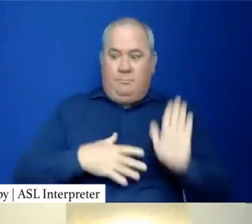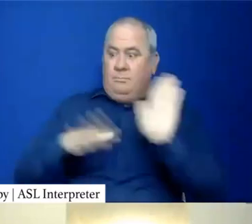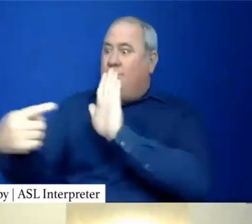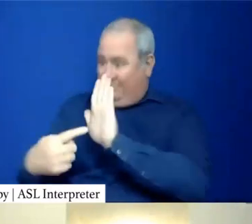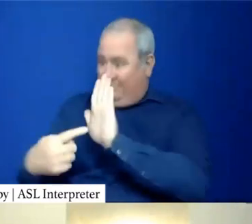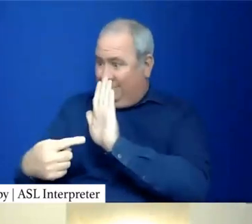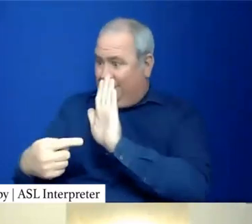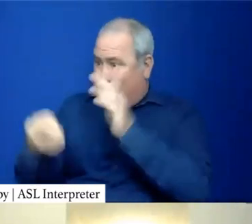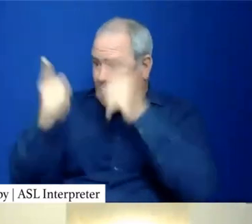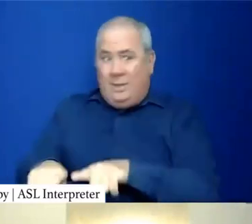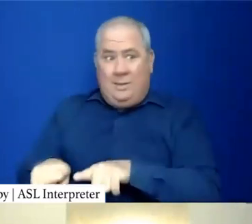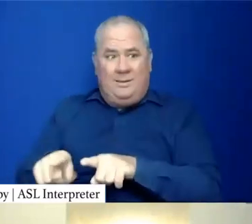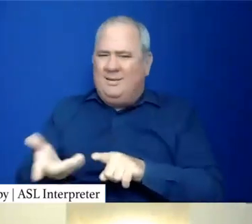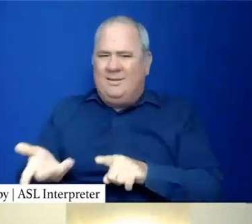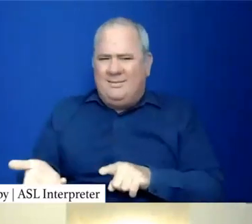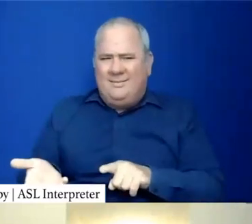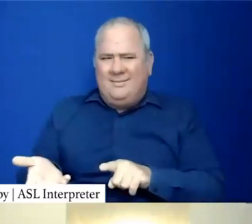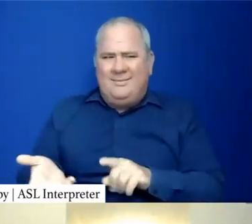here's the like vague